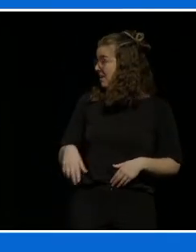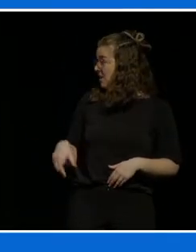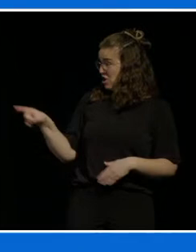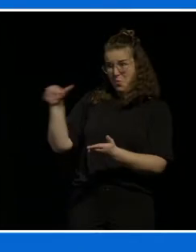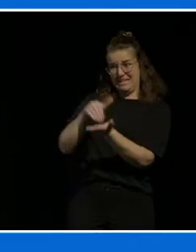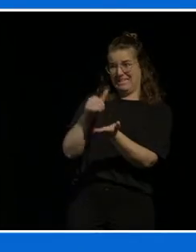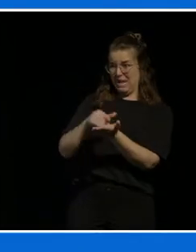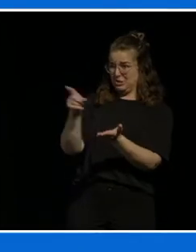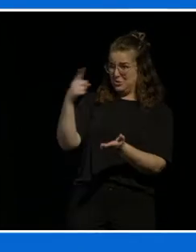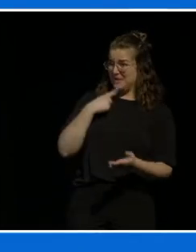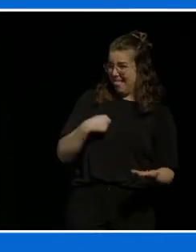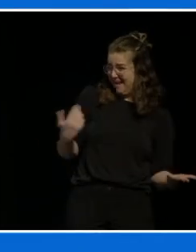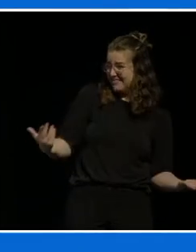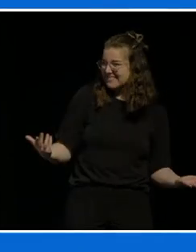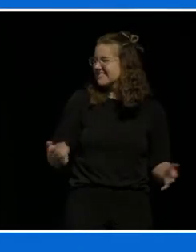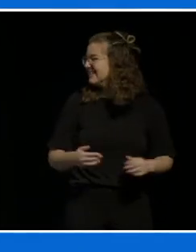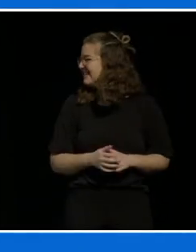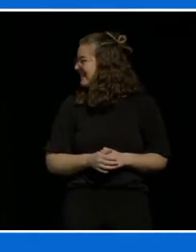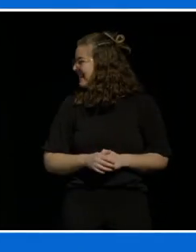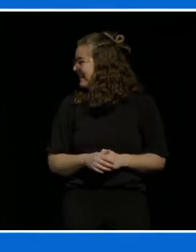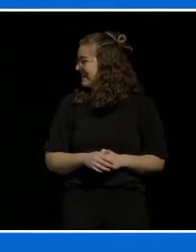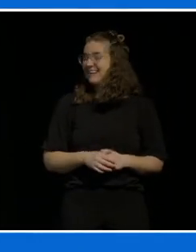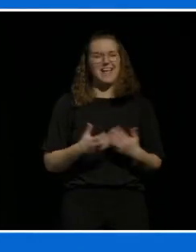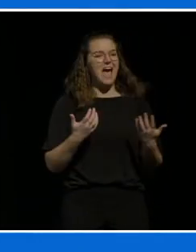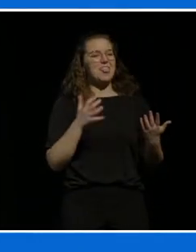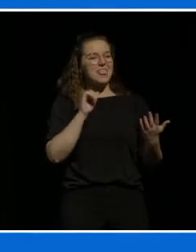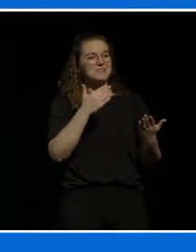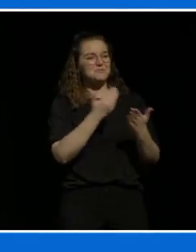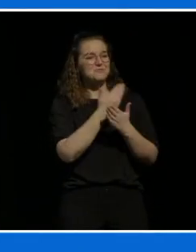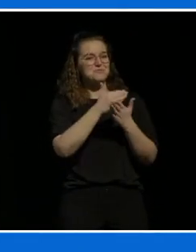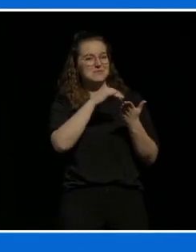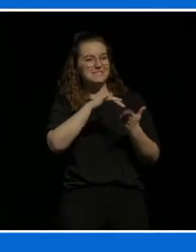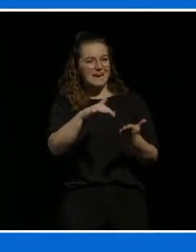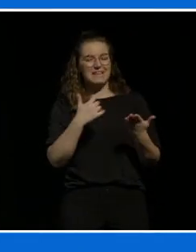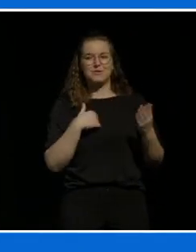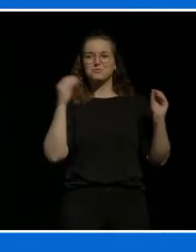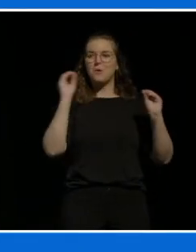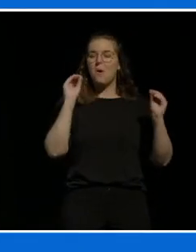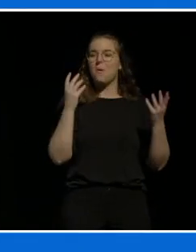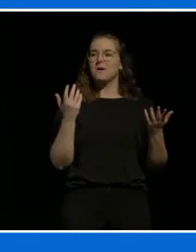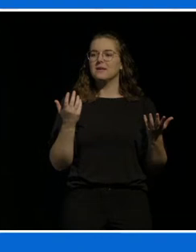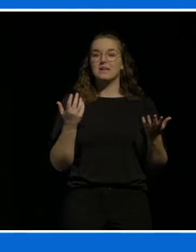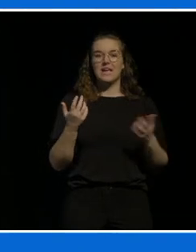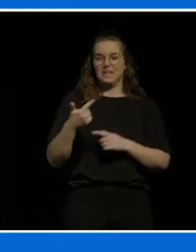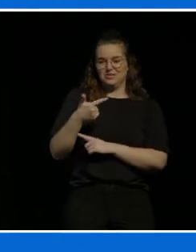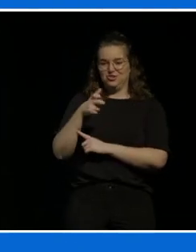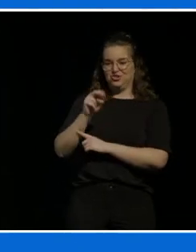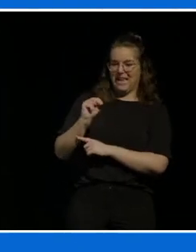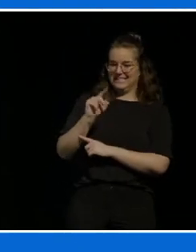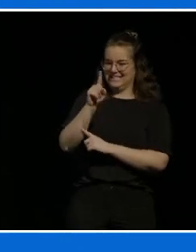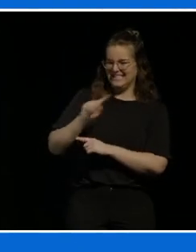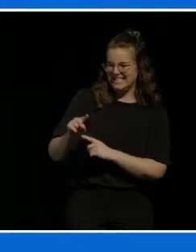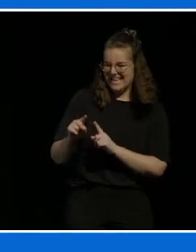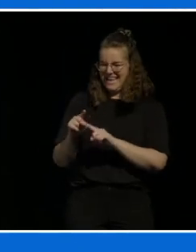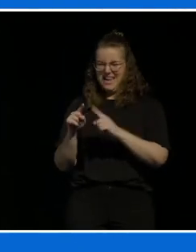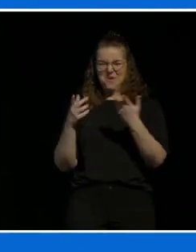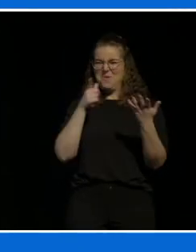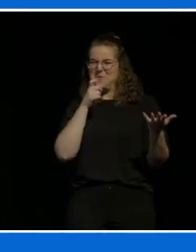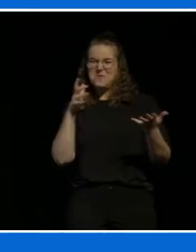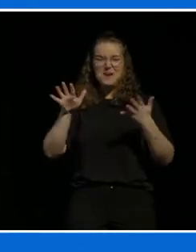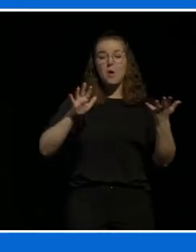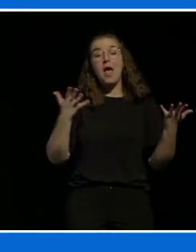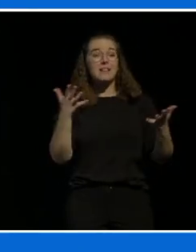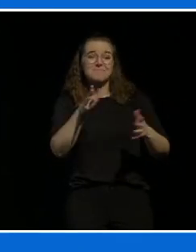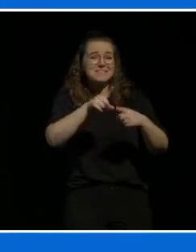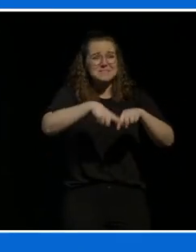doctor, you tell us. I don't know. There, you know, maybe that's a new study. There's no, like... What is the Gen Z? Well, we know, but yeah. It depends. It's